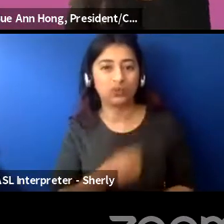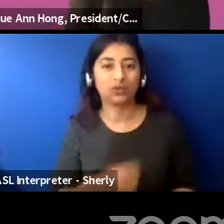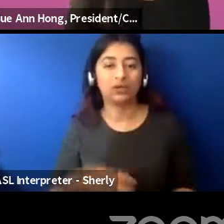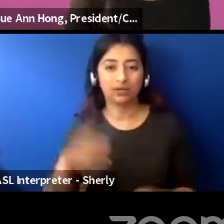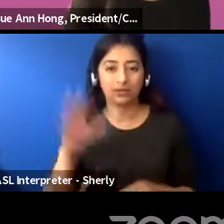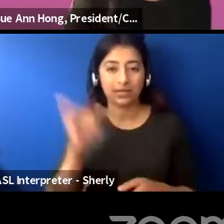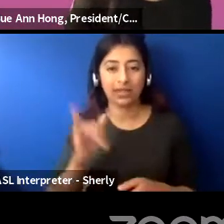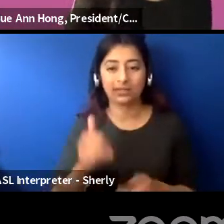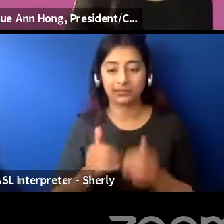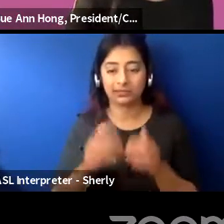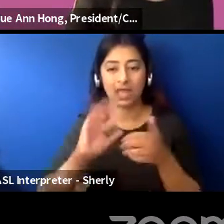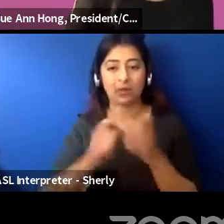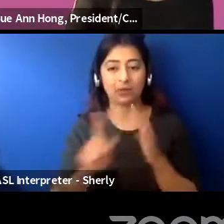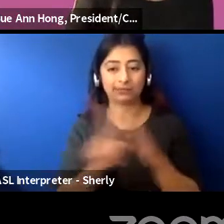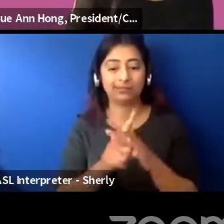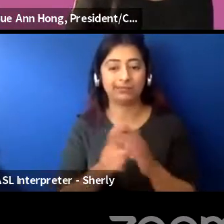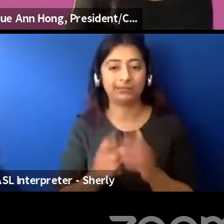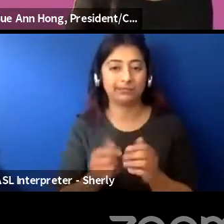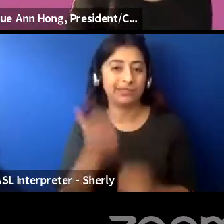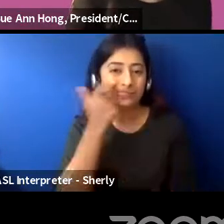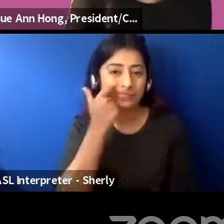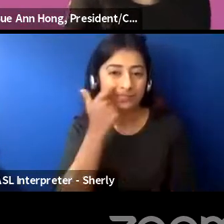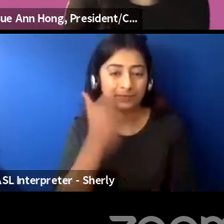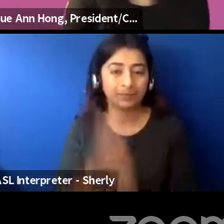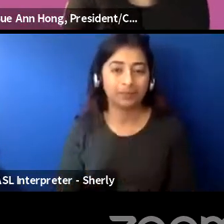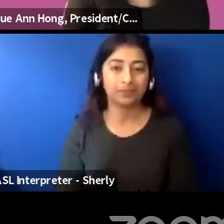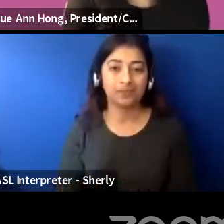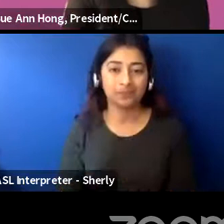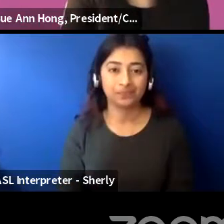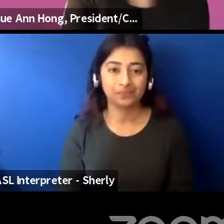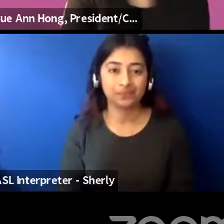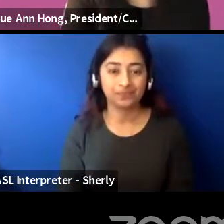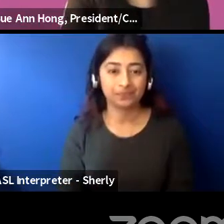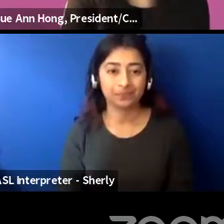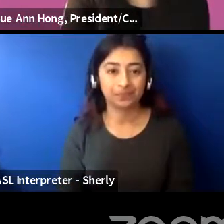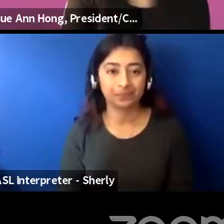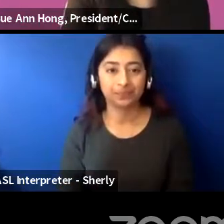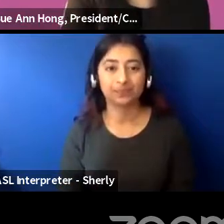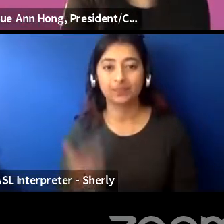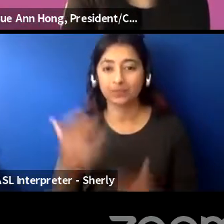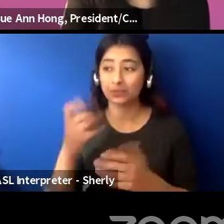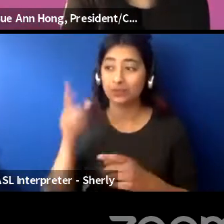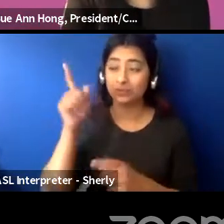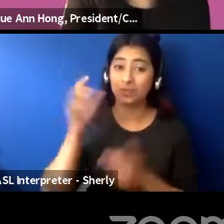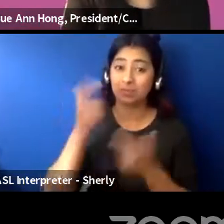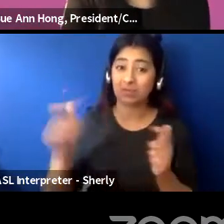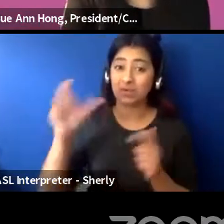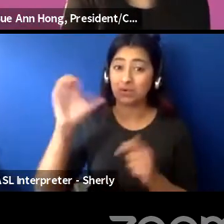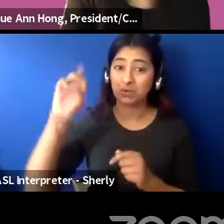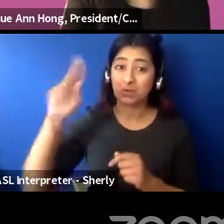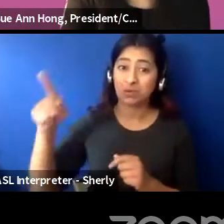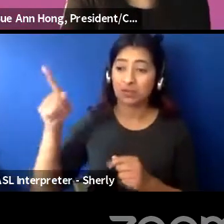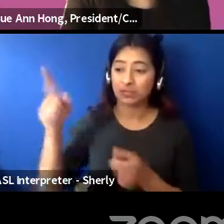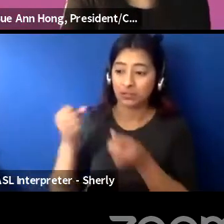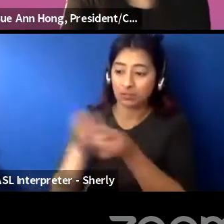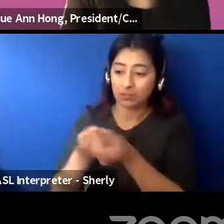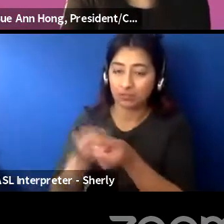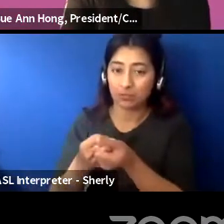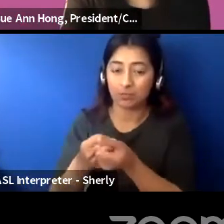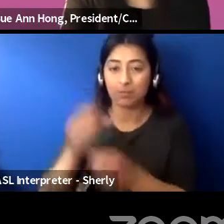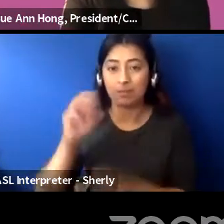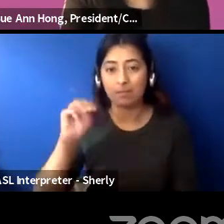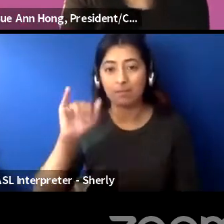most recently. So I wanted to make sure that the corporations that do support